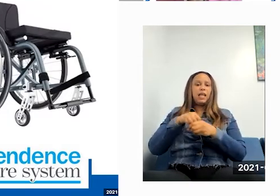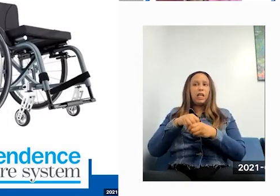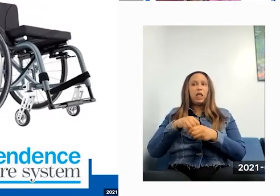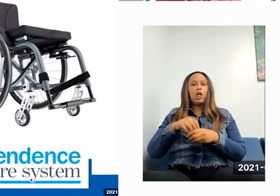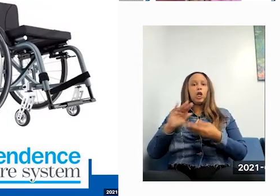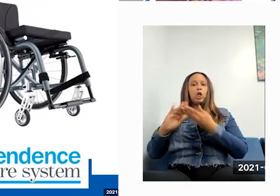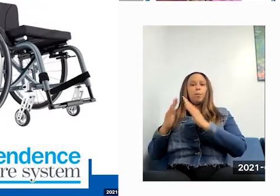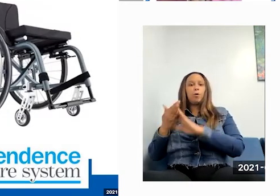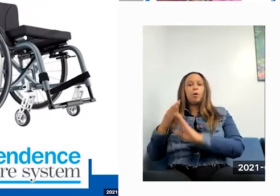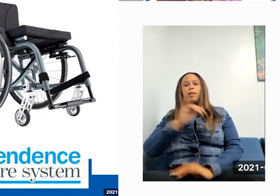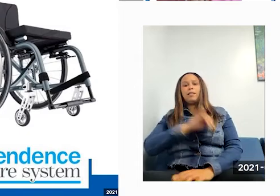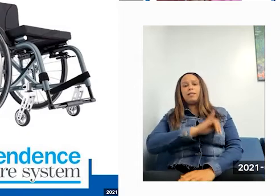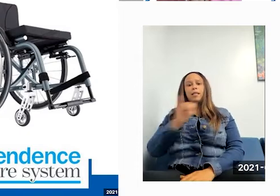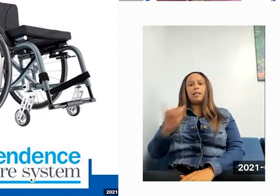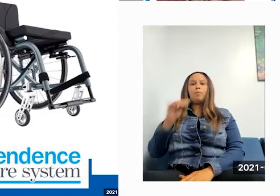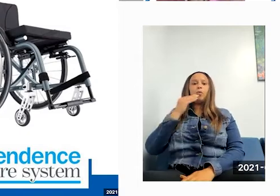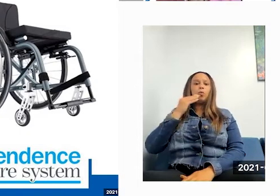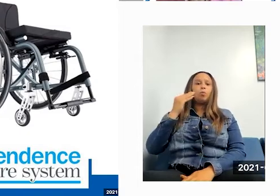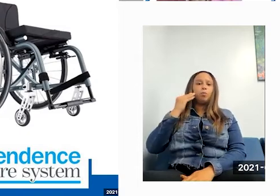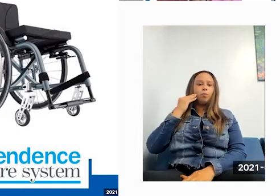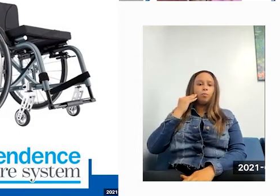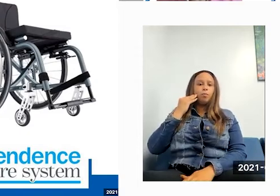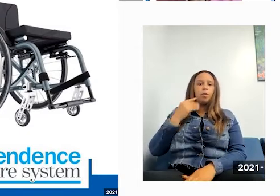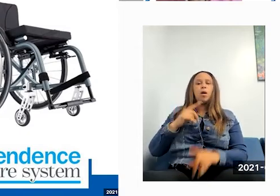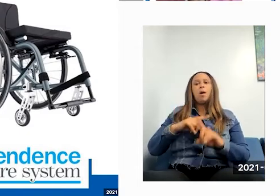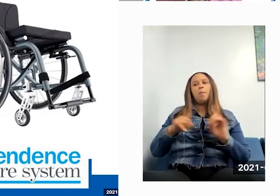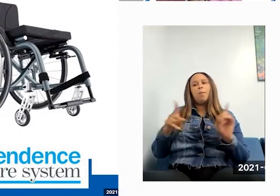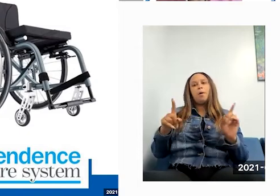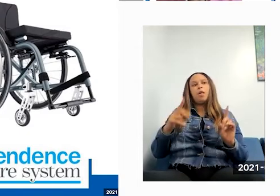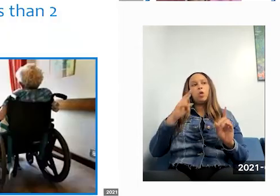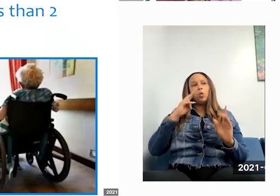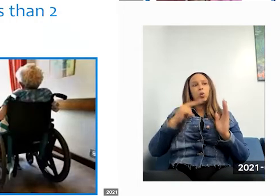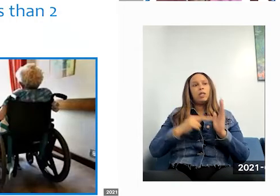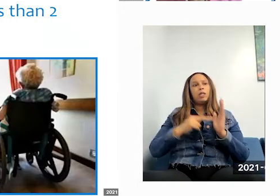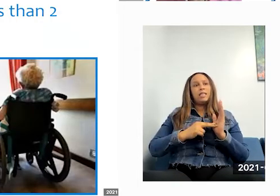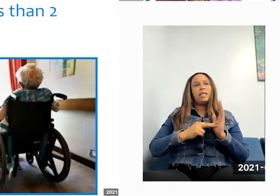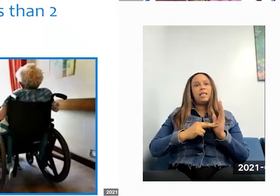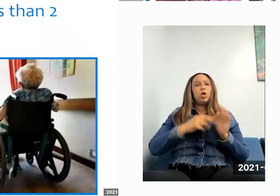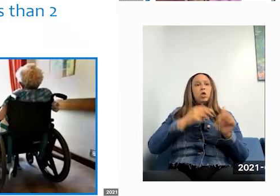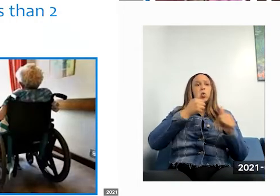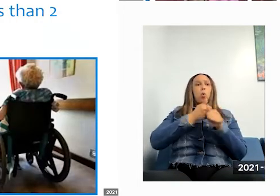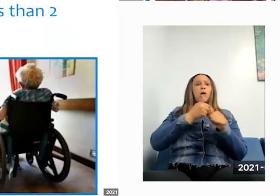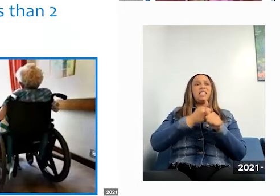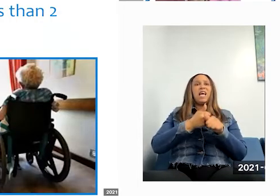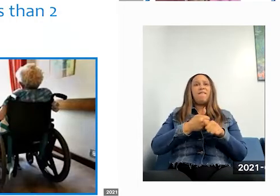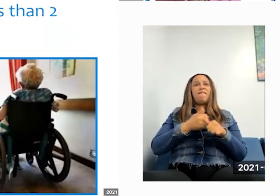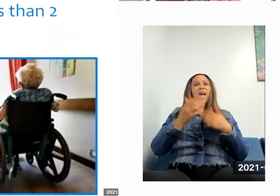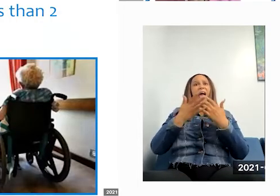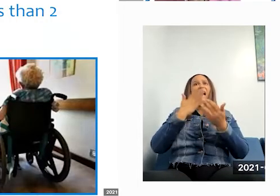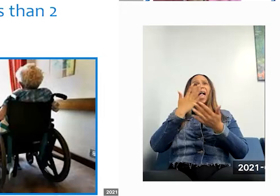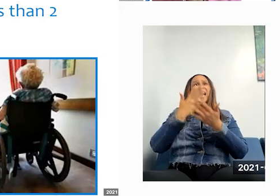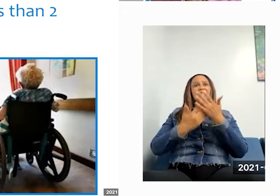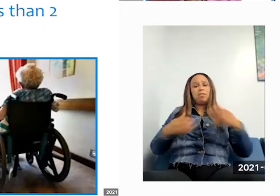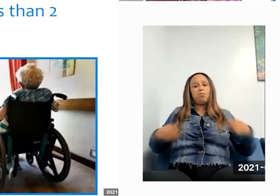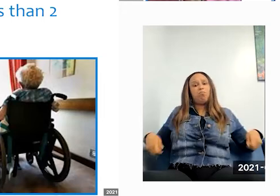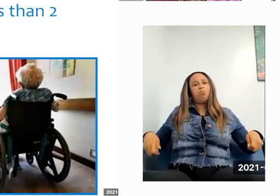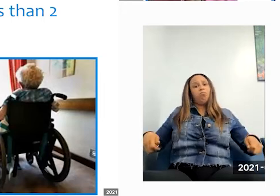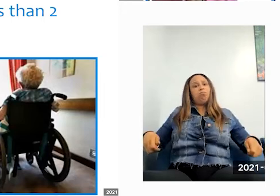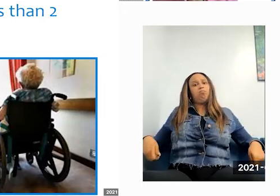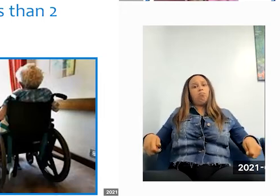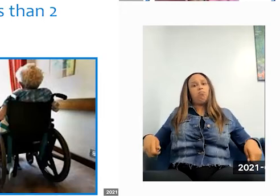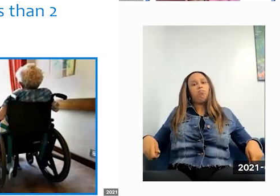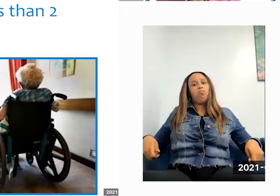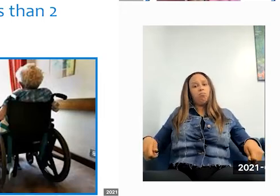home. So let's look at manual wheelchairs. And I'm going to go pretty quickly through this part because these are basically